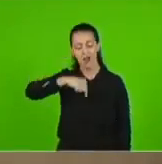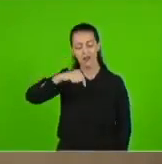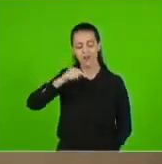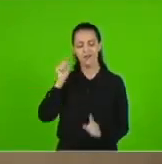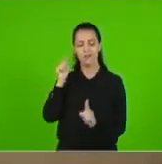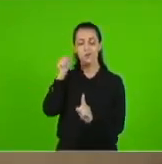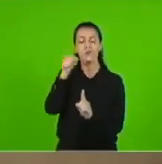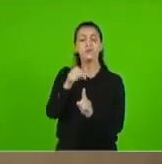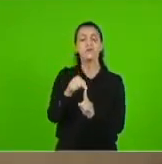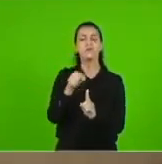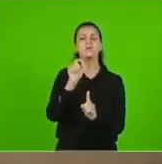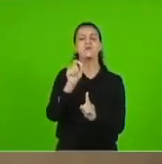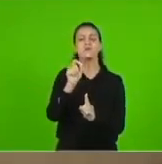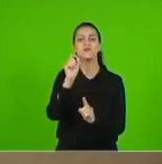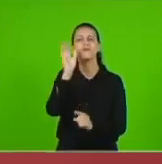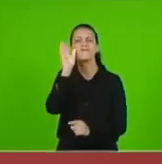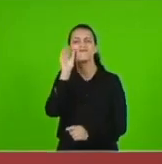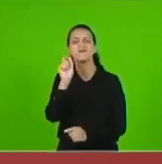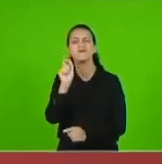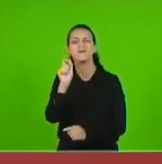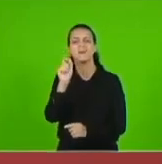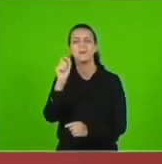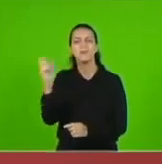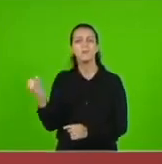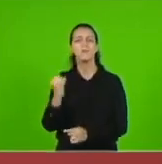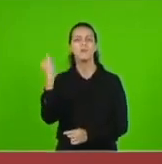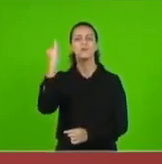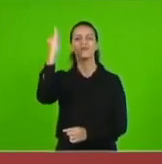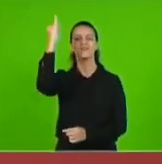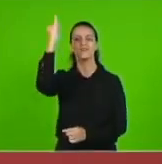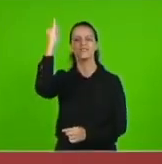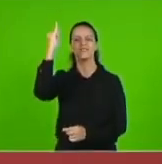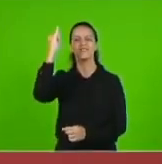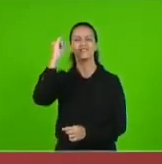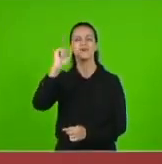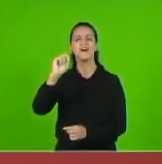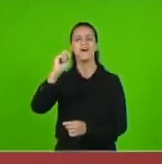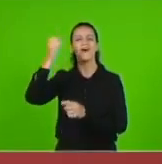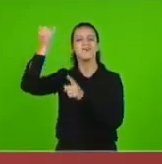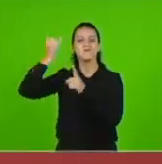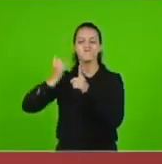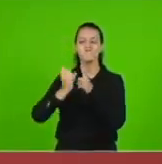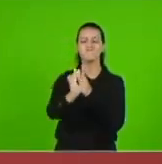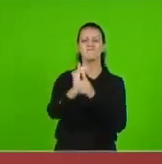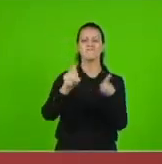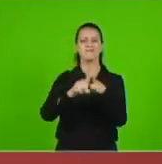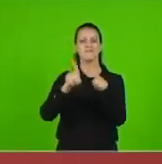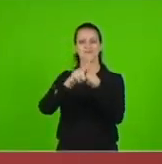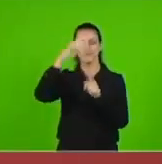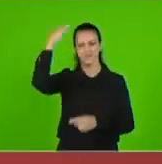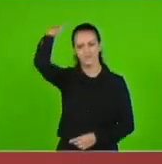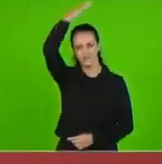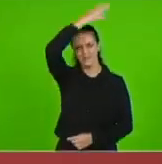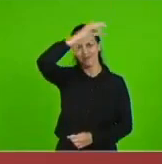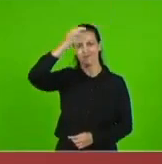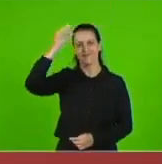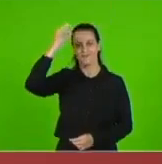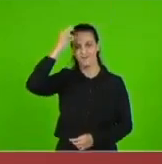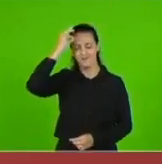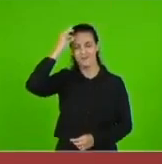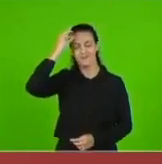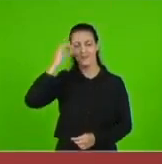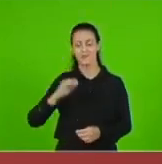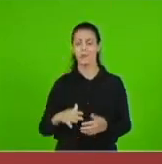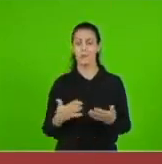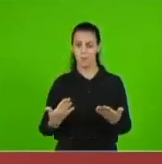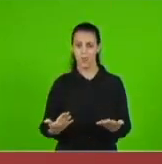our goal is to say, is to highlight the prophetic and spiritual